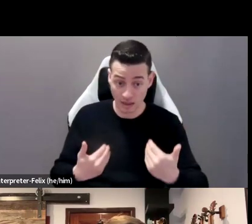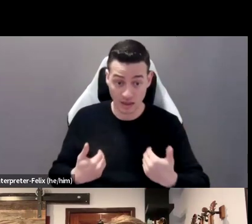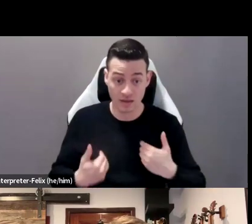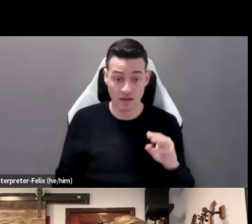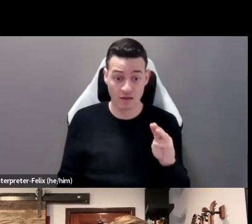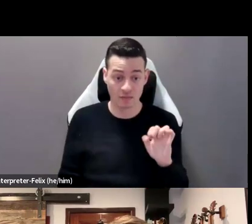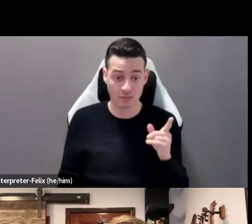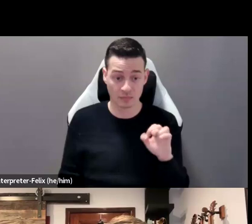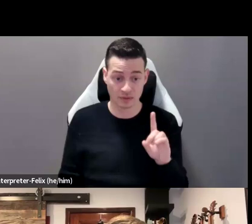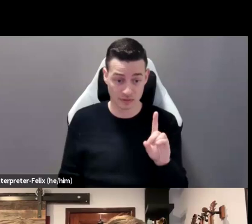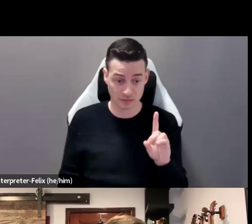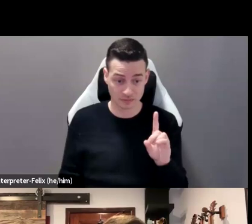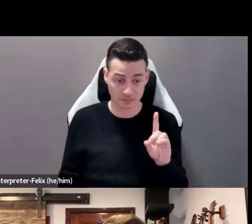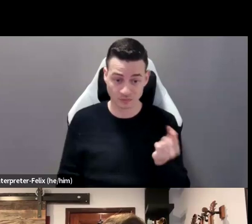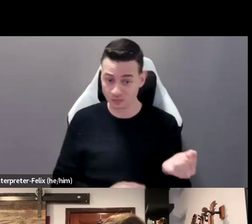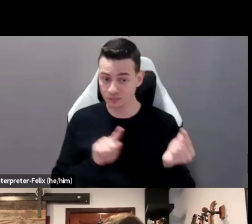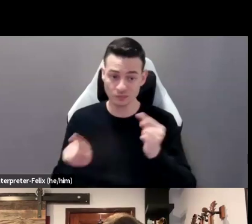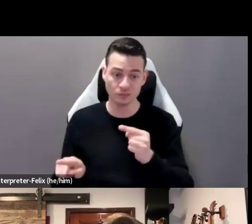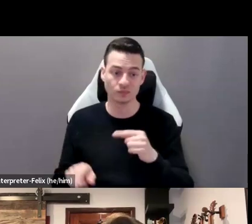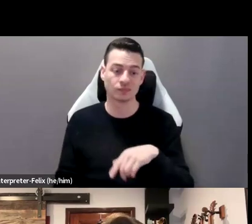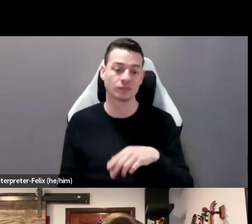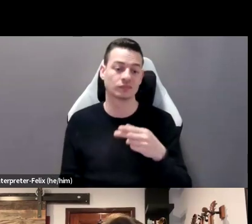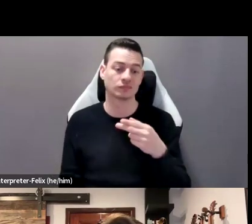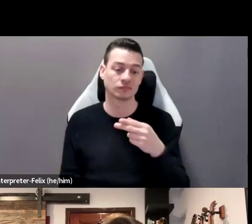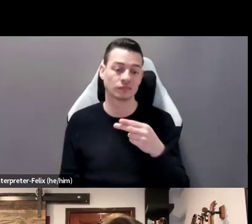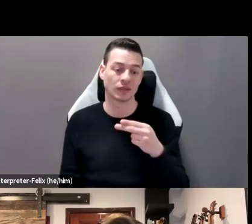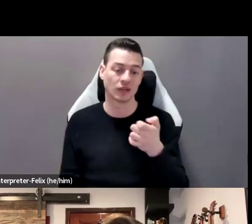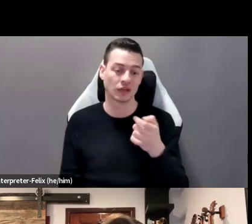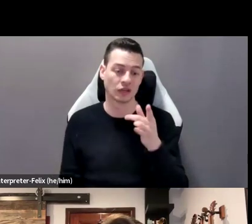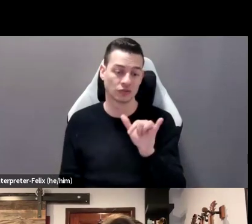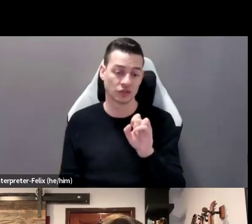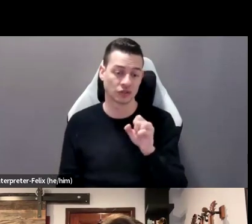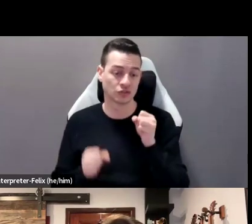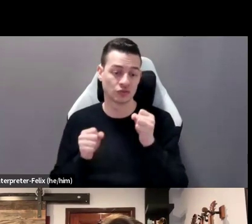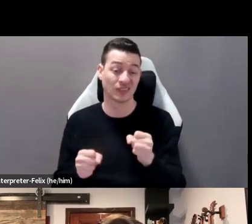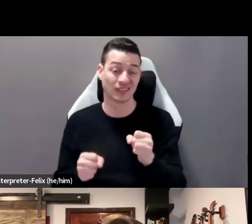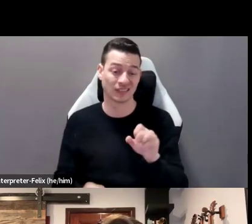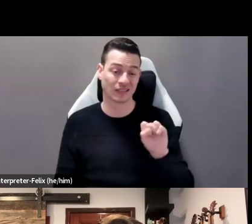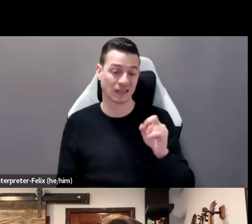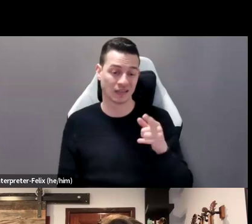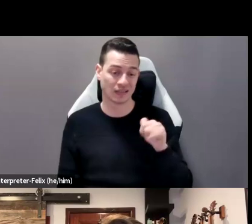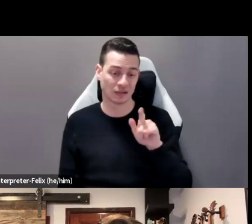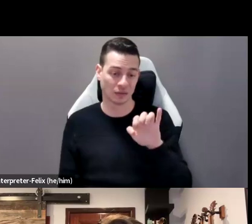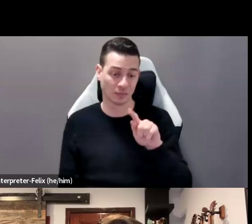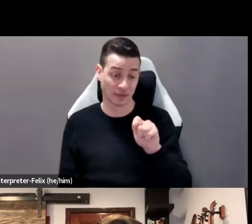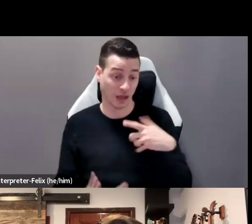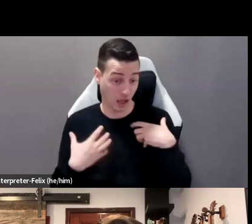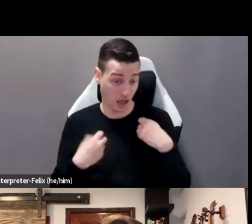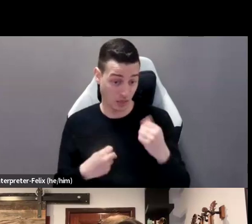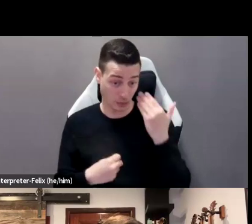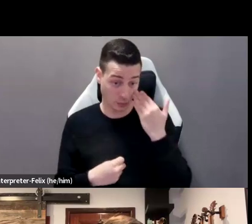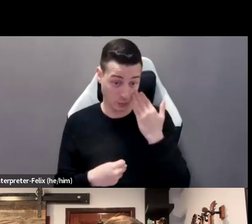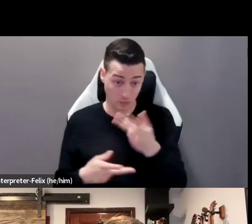Street Settlement, community, like, Settlement Health, places like that, that might have like that one gay or affirming